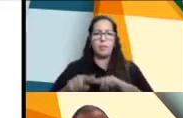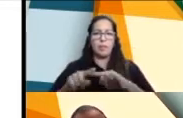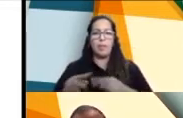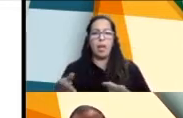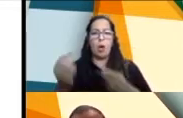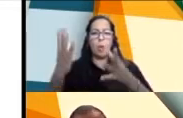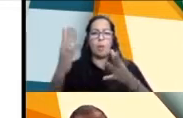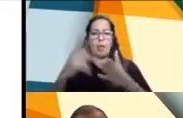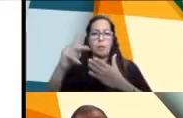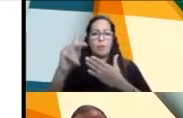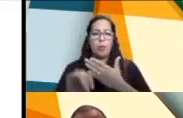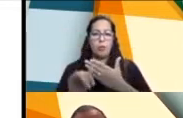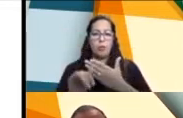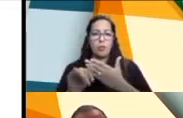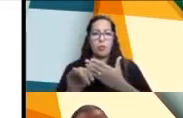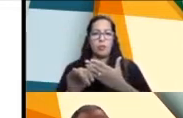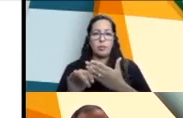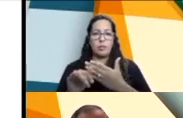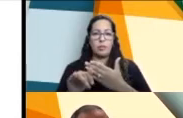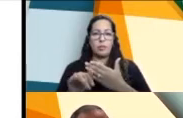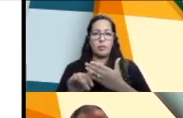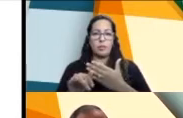this stage the subrecipients are